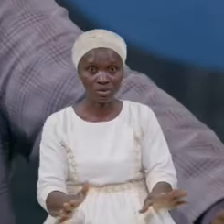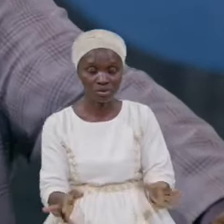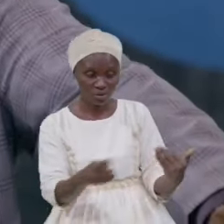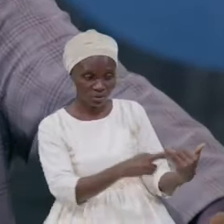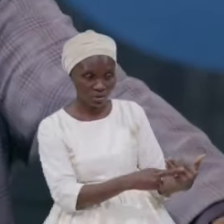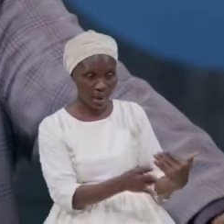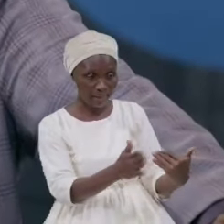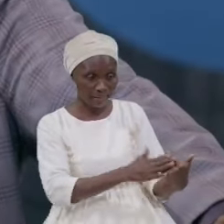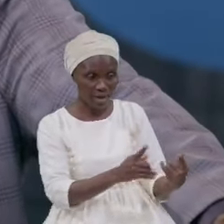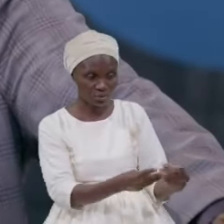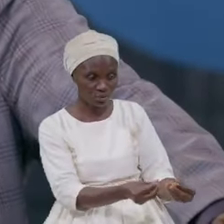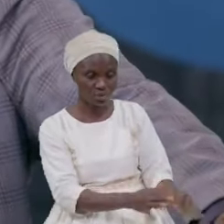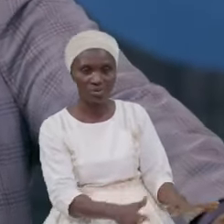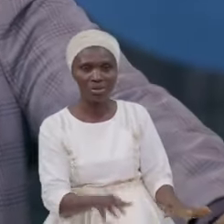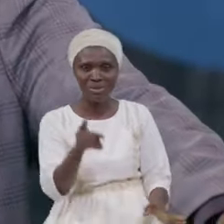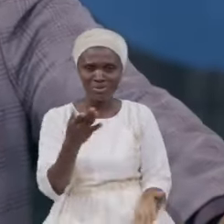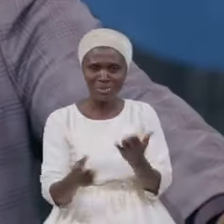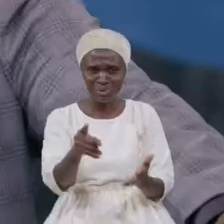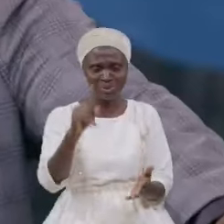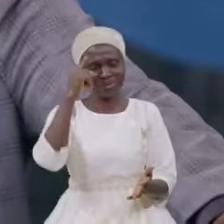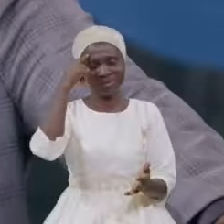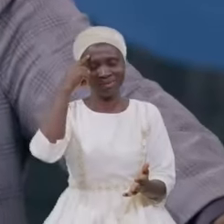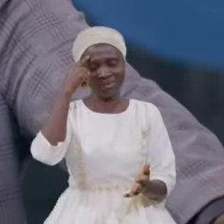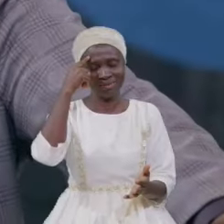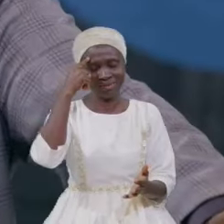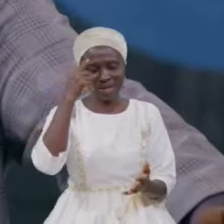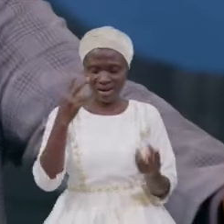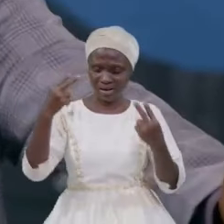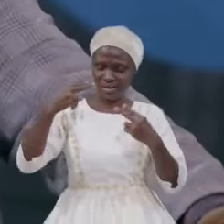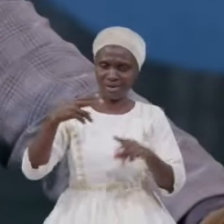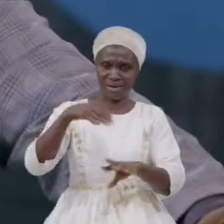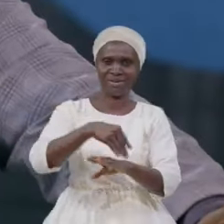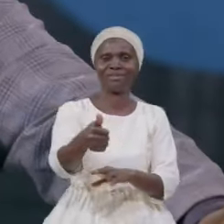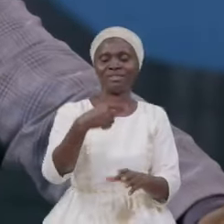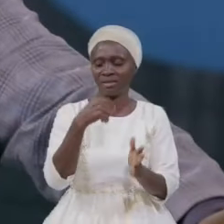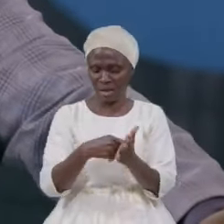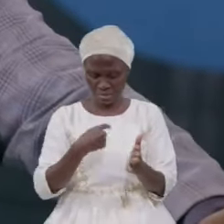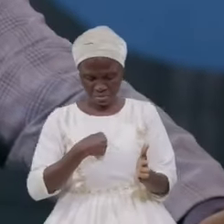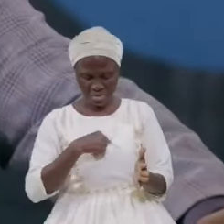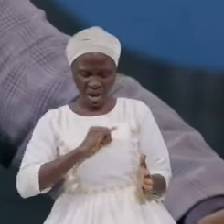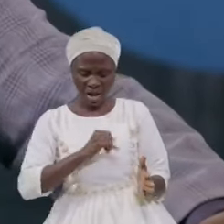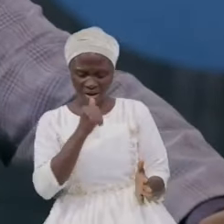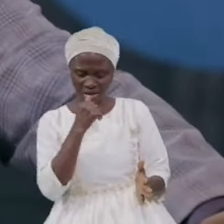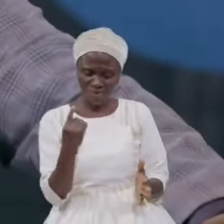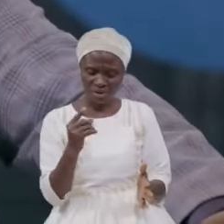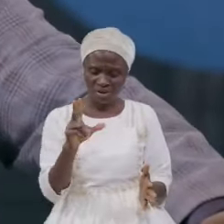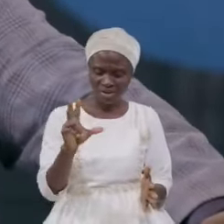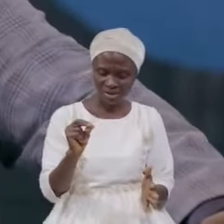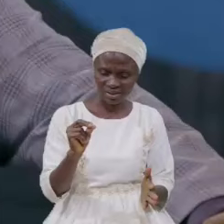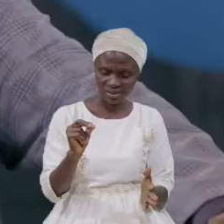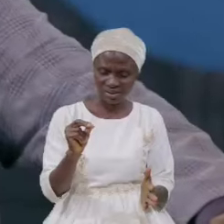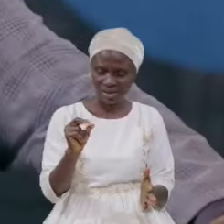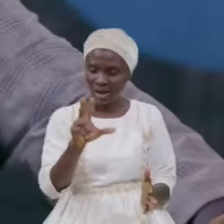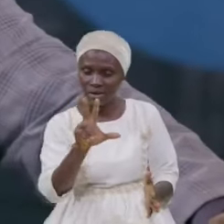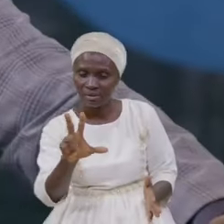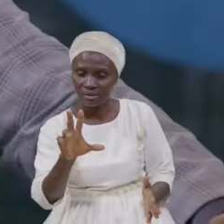just 38 and I still have a long way to go. But you know, those days come and